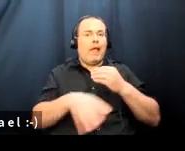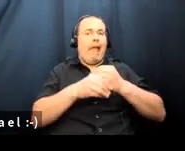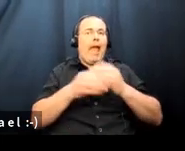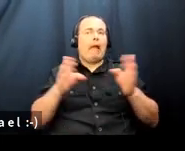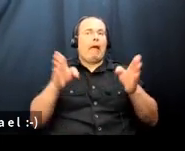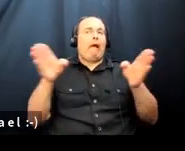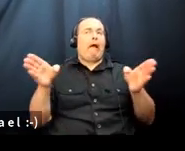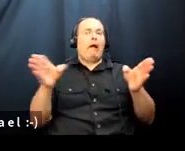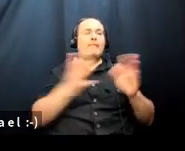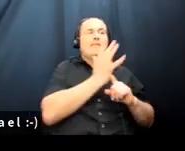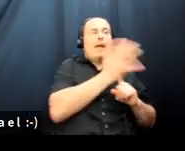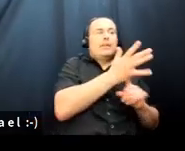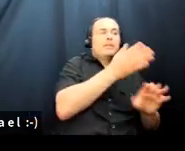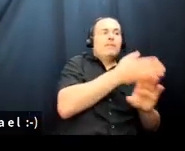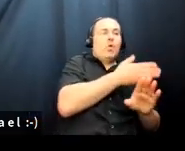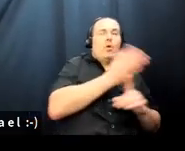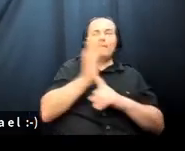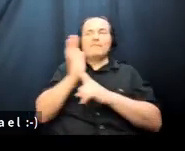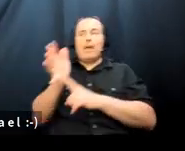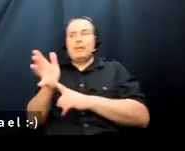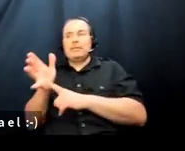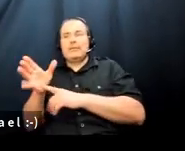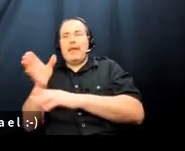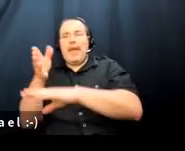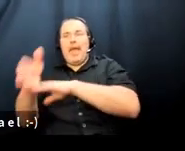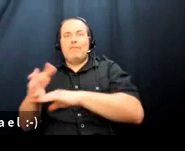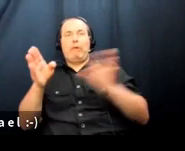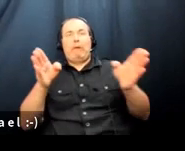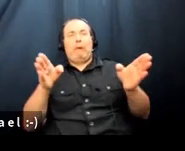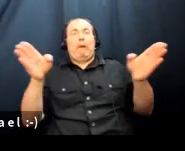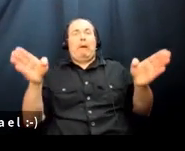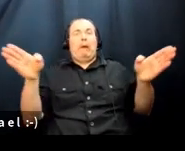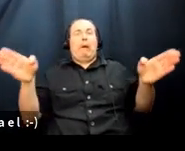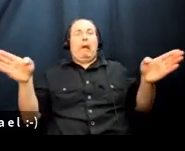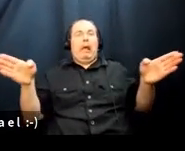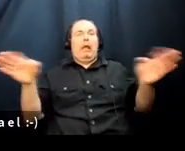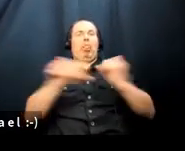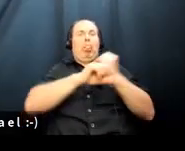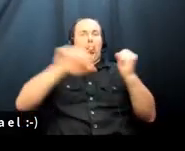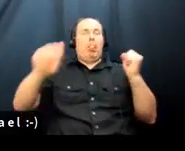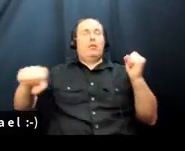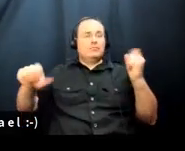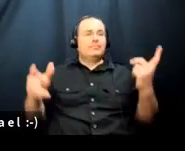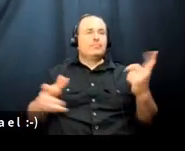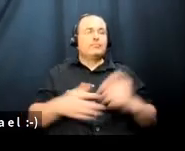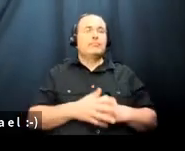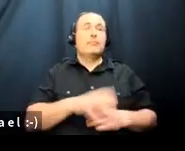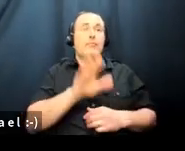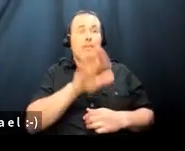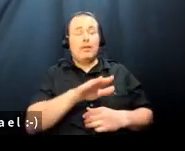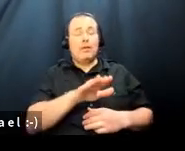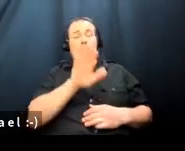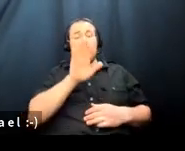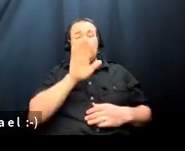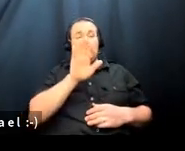on. I cannot emphasize the next thing I'm going to say enough. Require your child